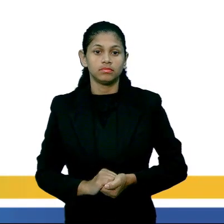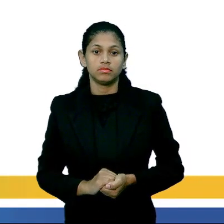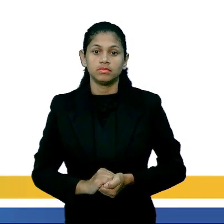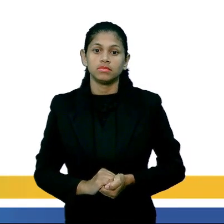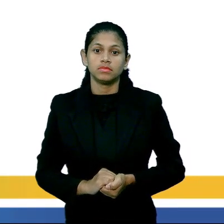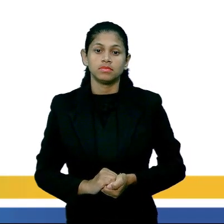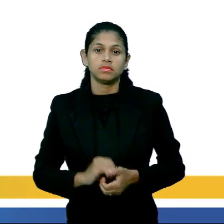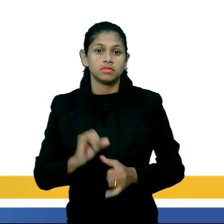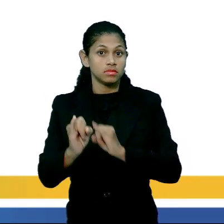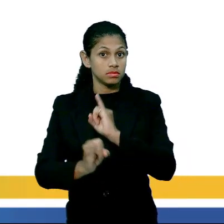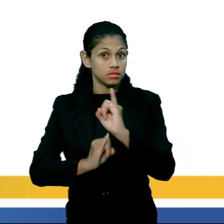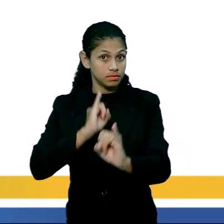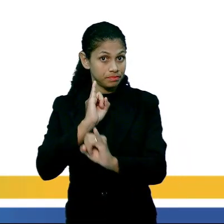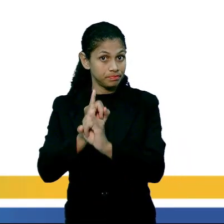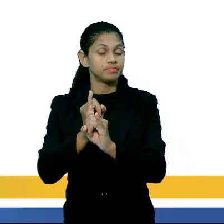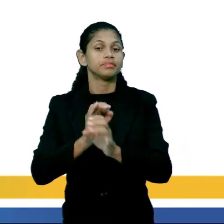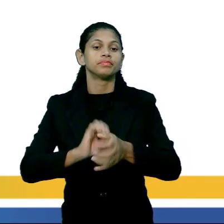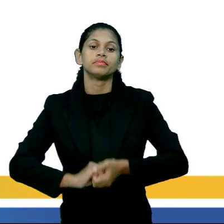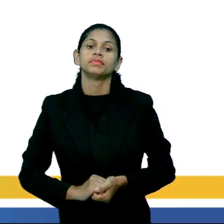diz, ok?